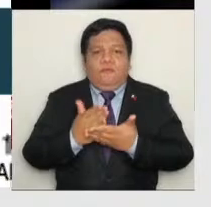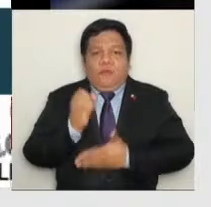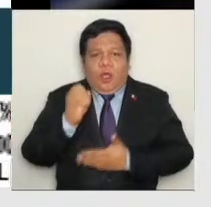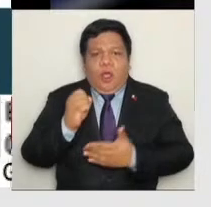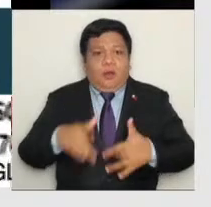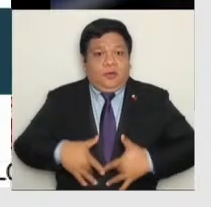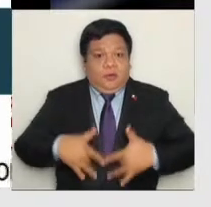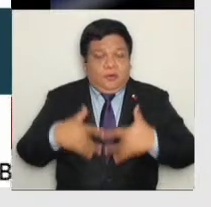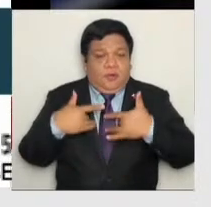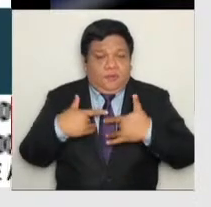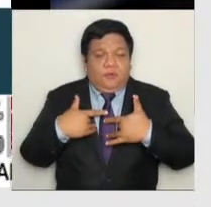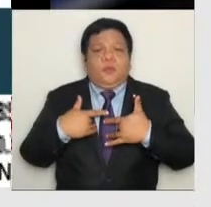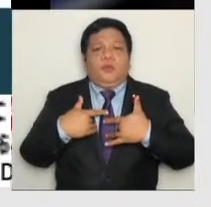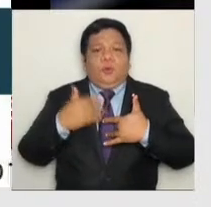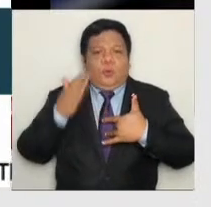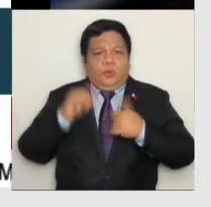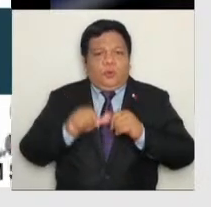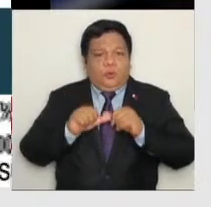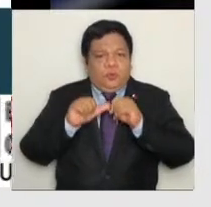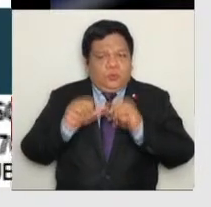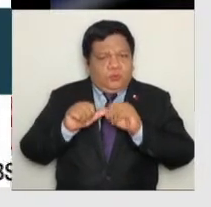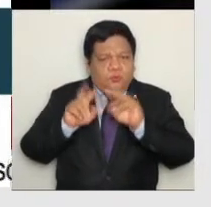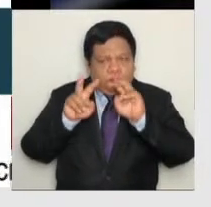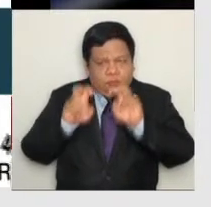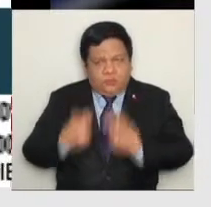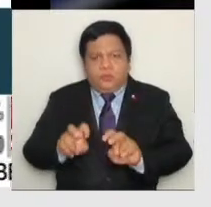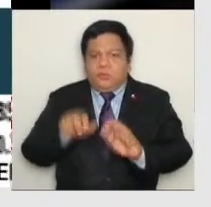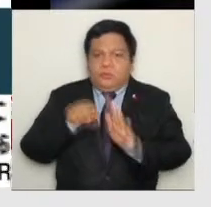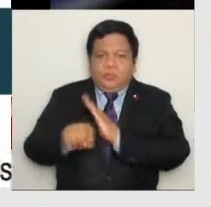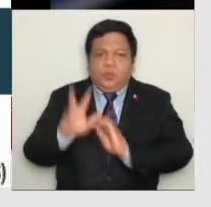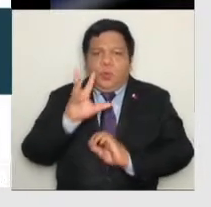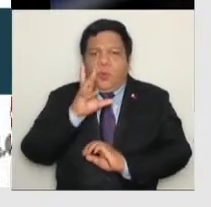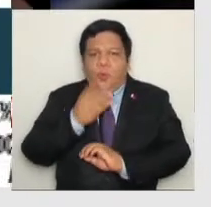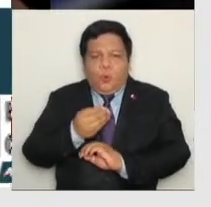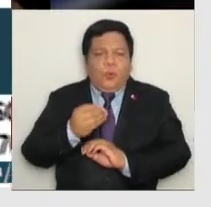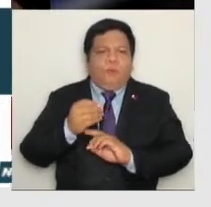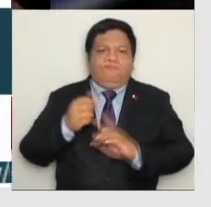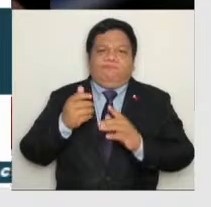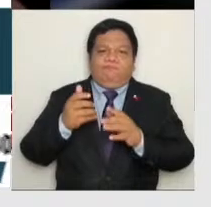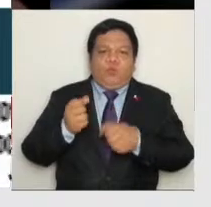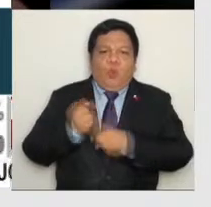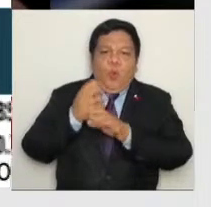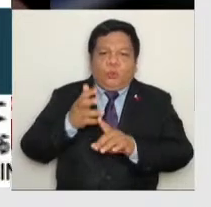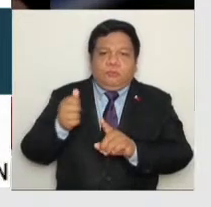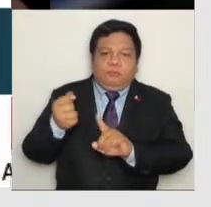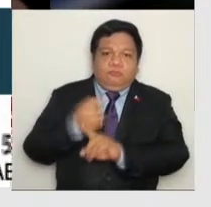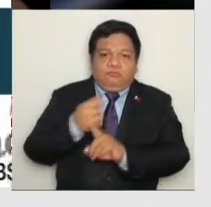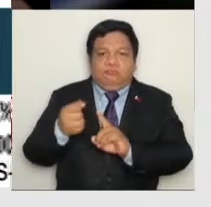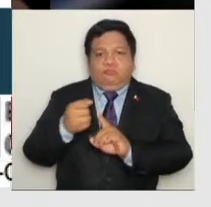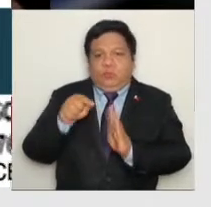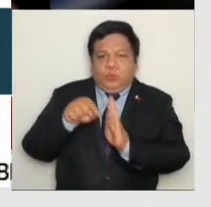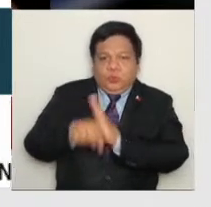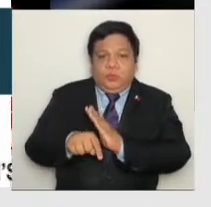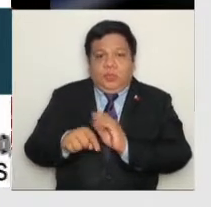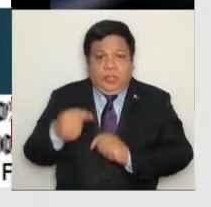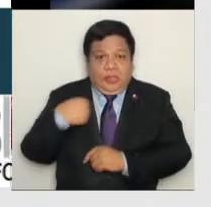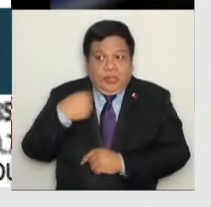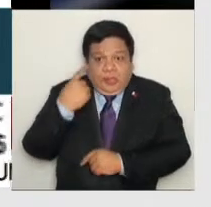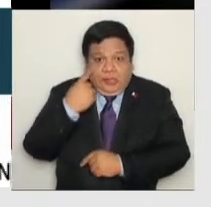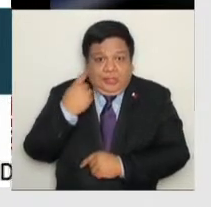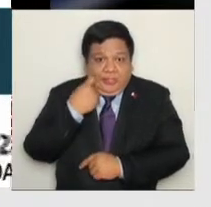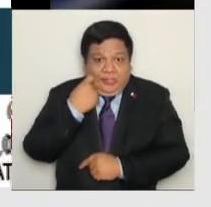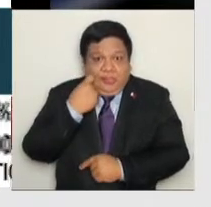will investigate, prosecute, and punish the perpetrators thereof. And I believe that the 5,000 policemen that have